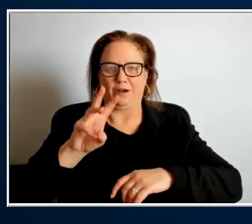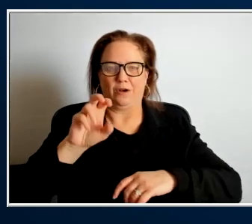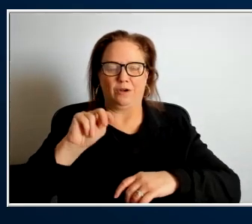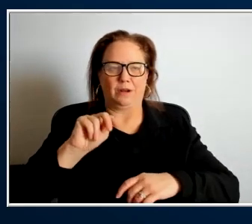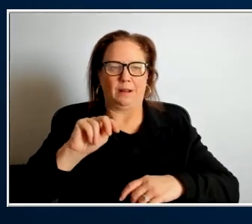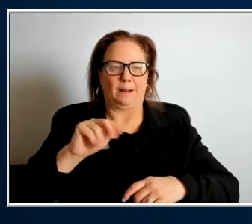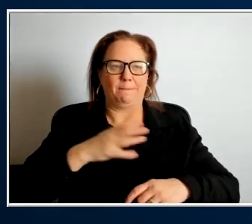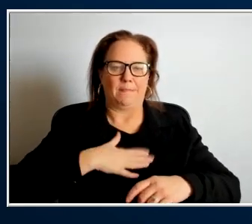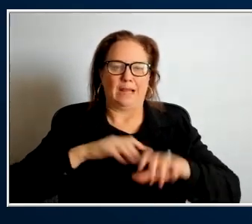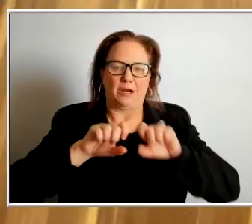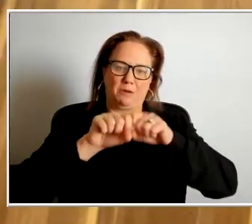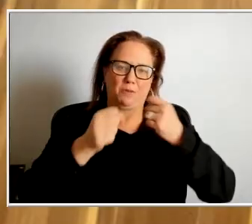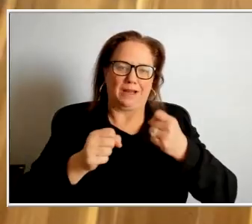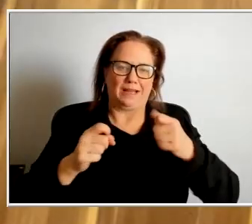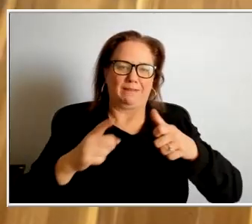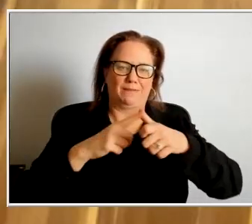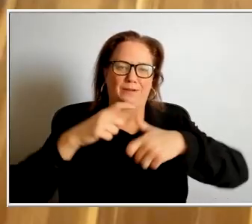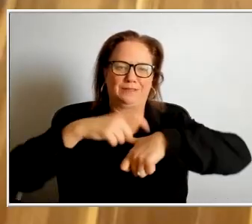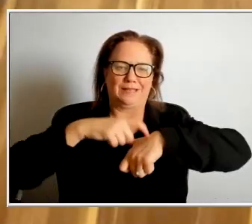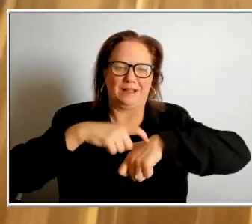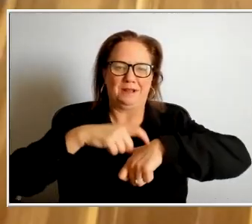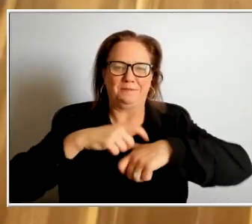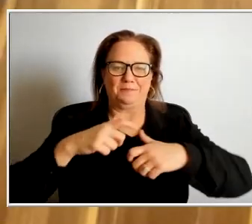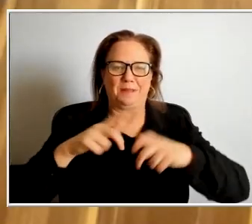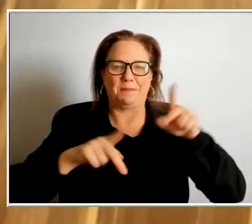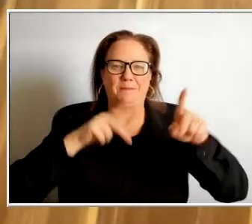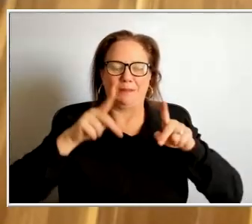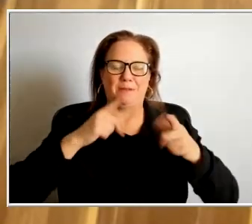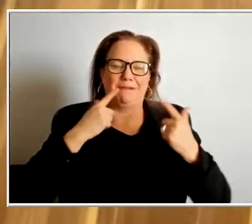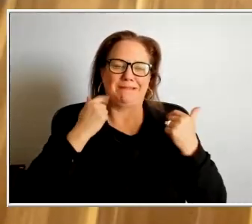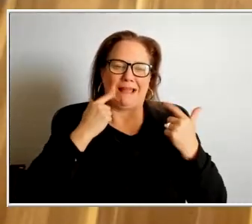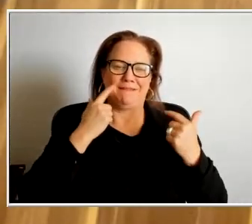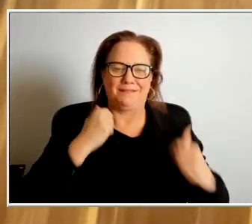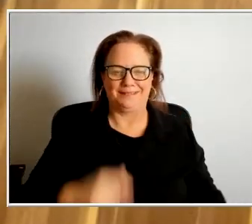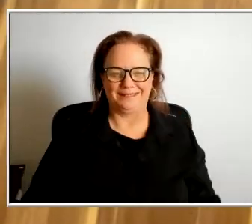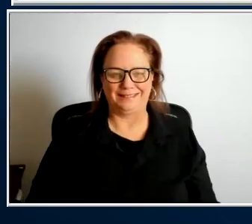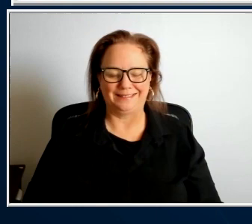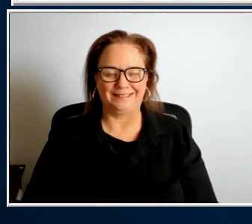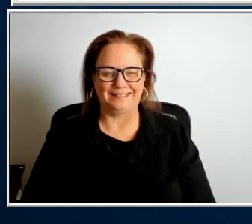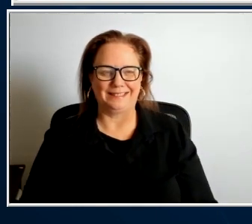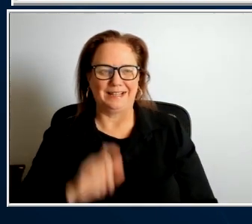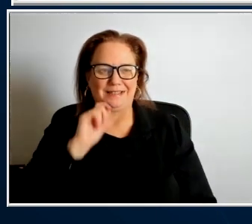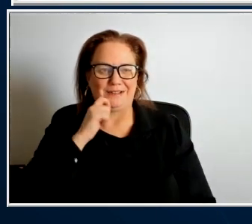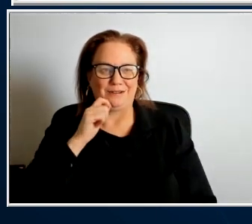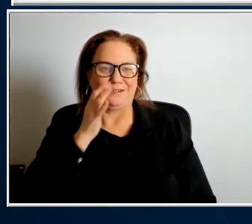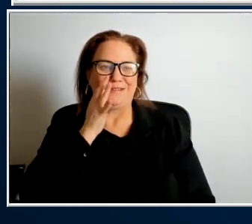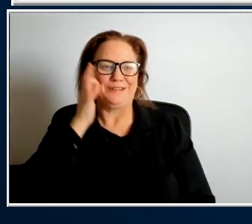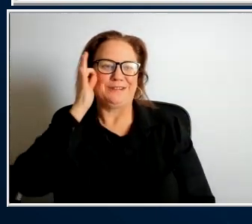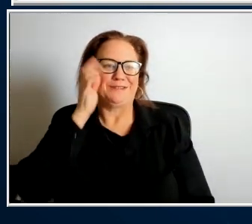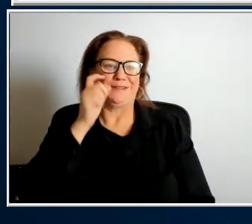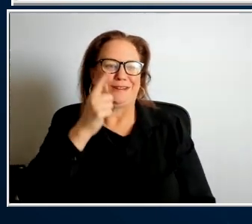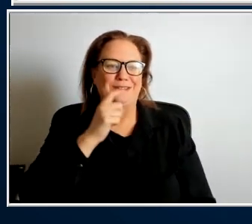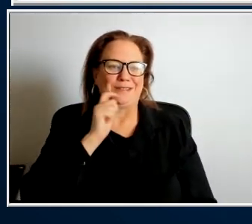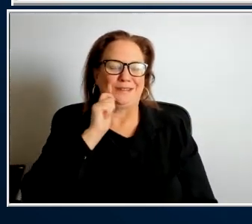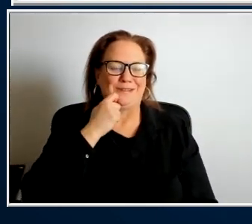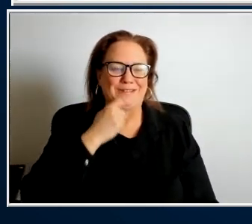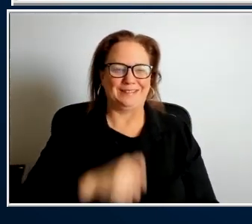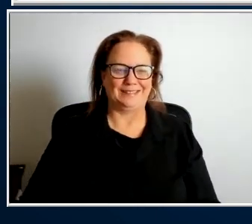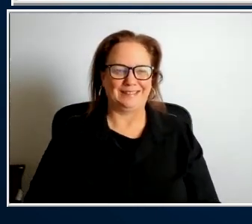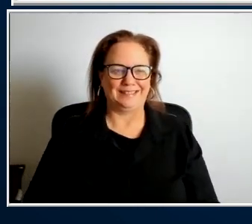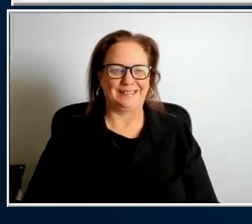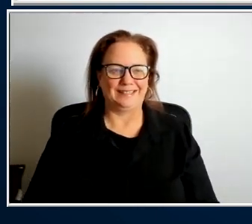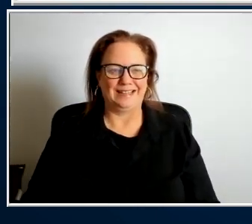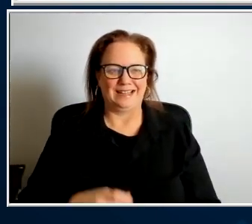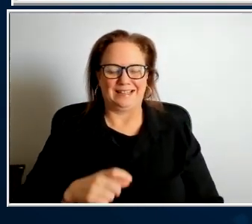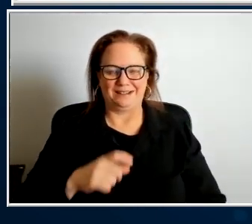are breaking pretty well after the first use, but people get a laugh out of them. They're cool. That Chiefs one's pretty cool. Spot on. That came just in